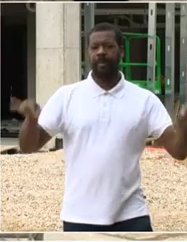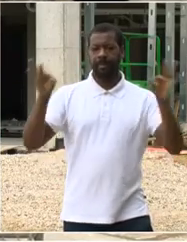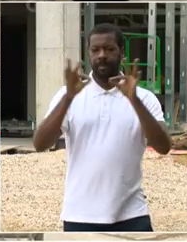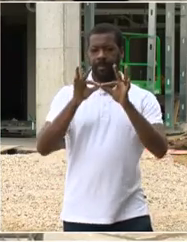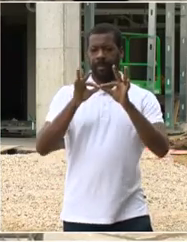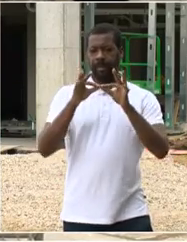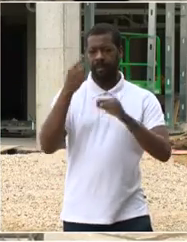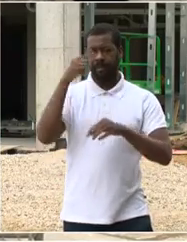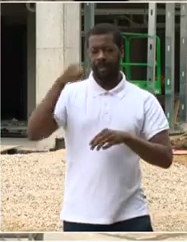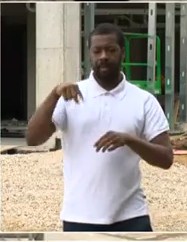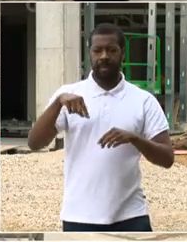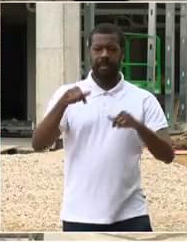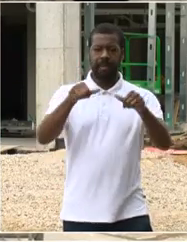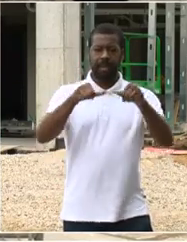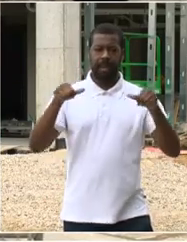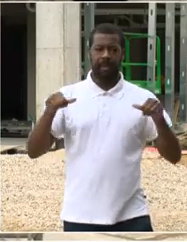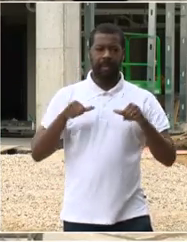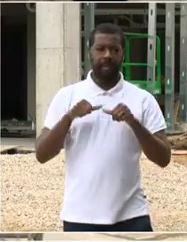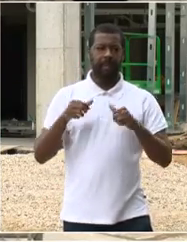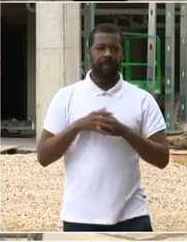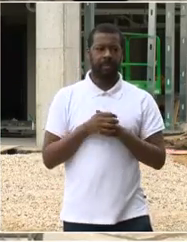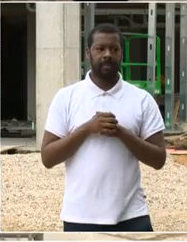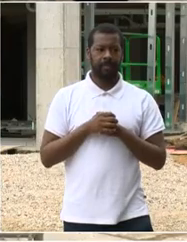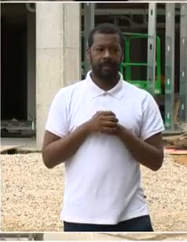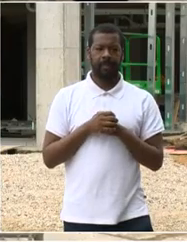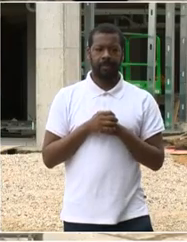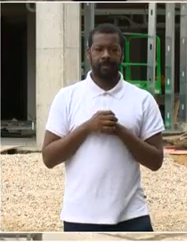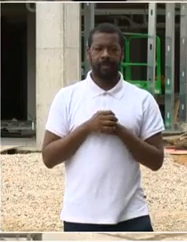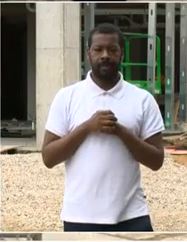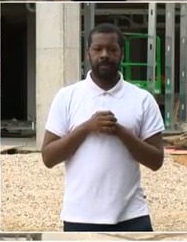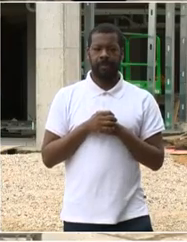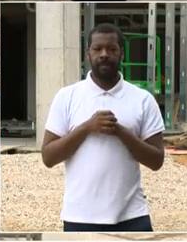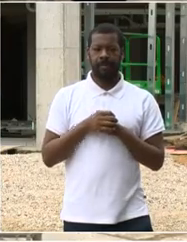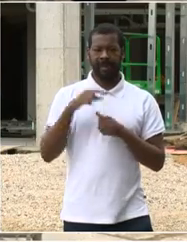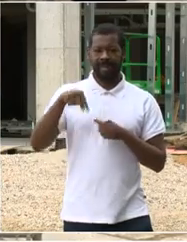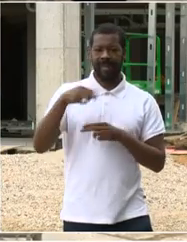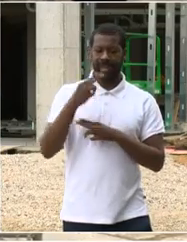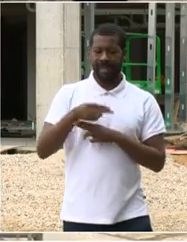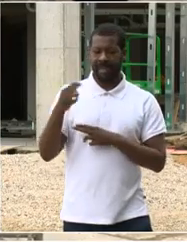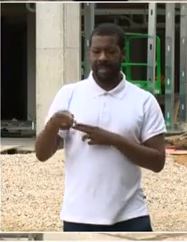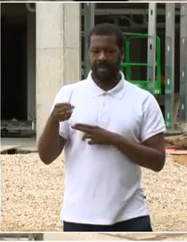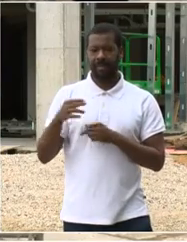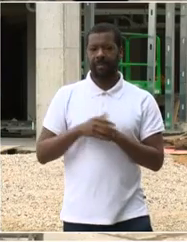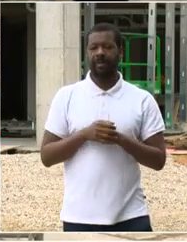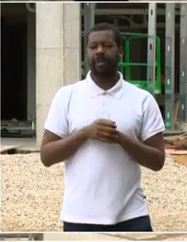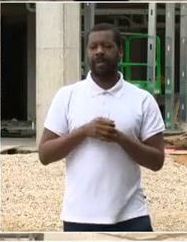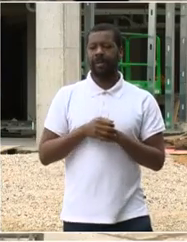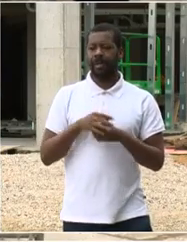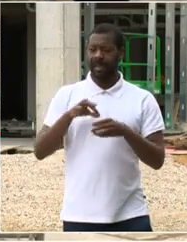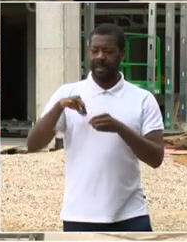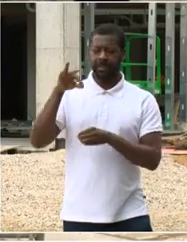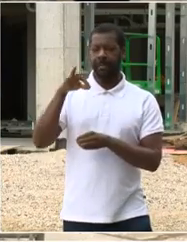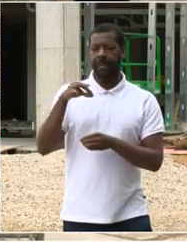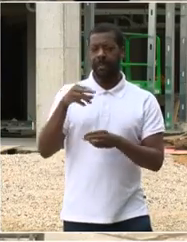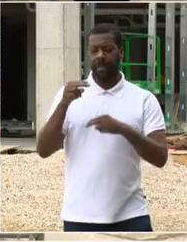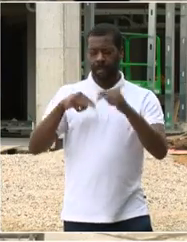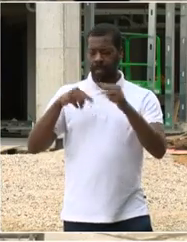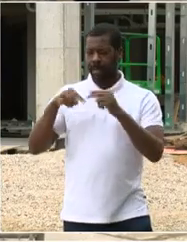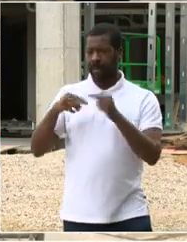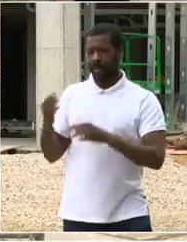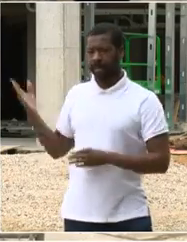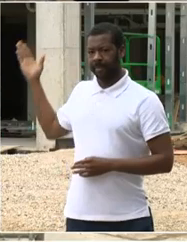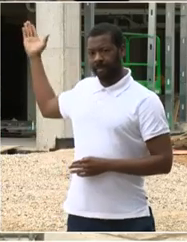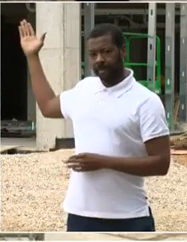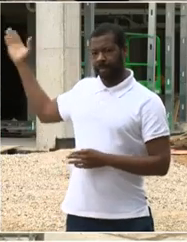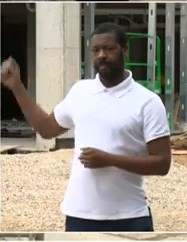was to Petworth neighbors that the history and the spirit of this building was